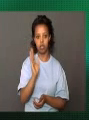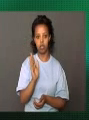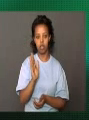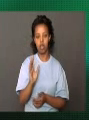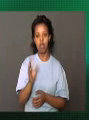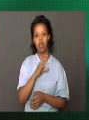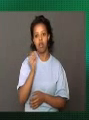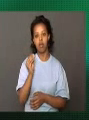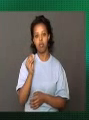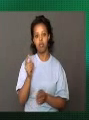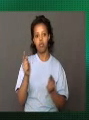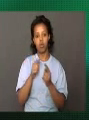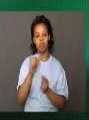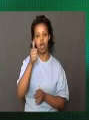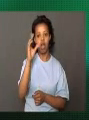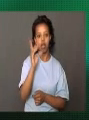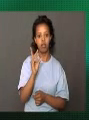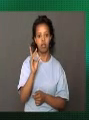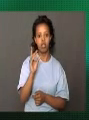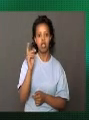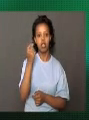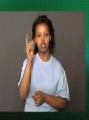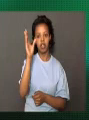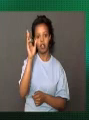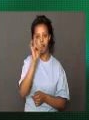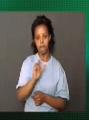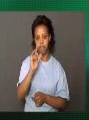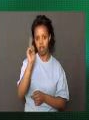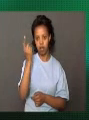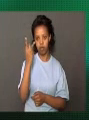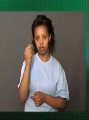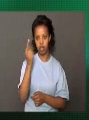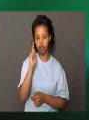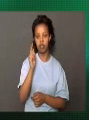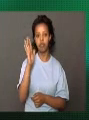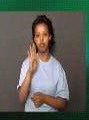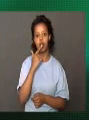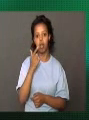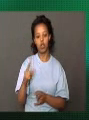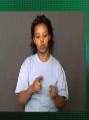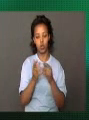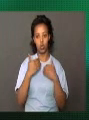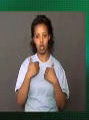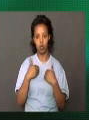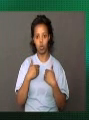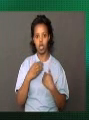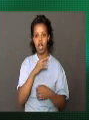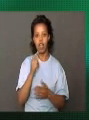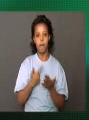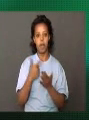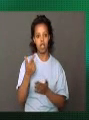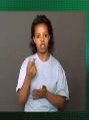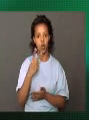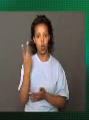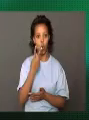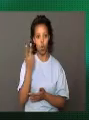activated sludge method. We will look at both methods, beginning with